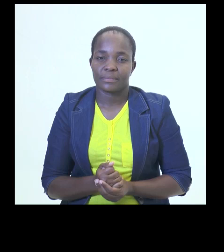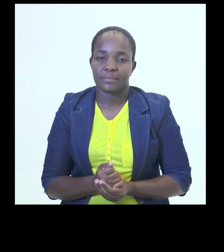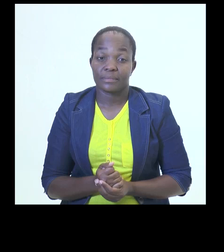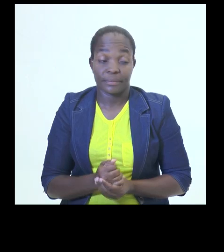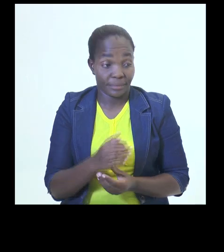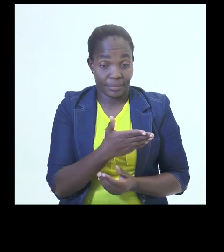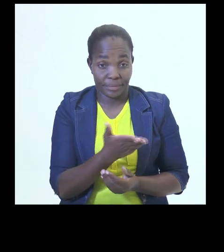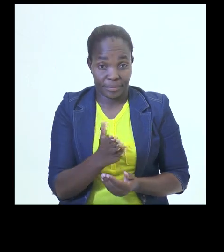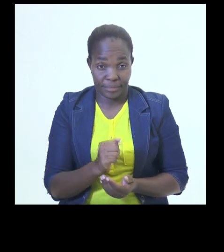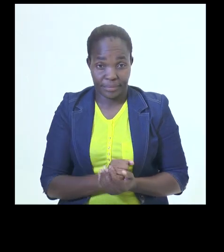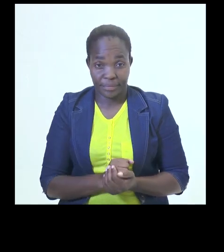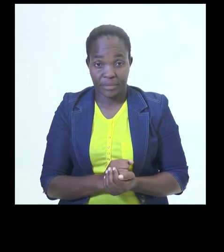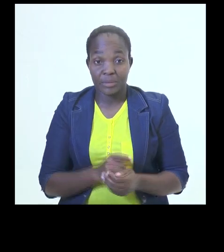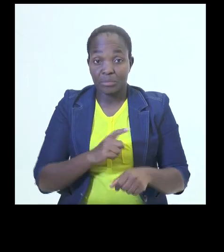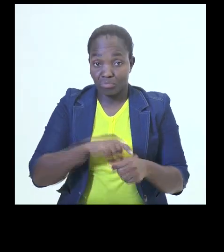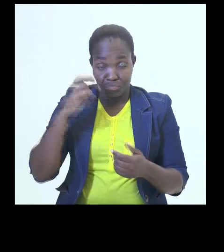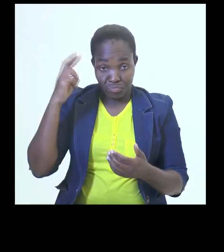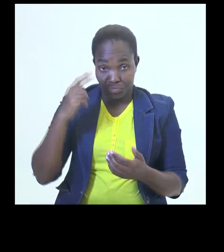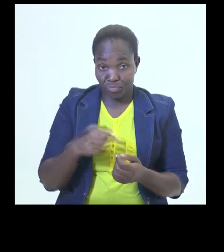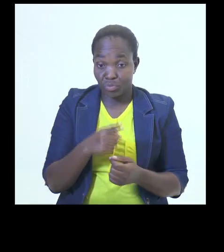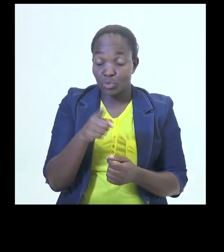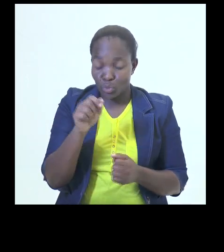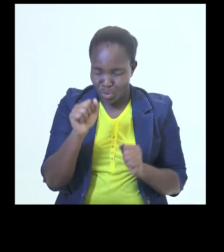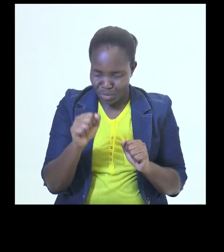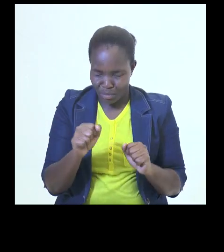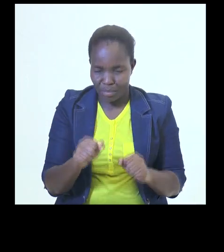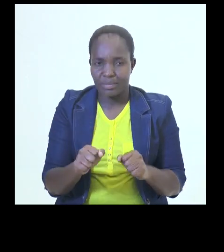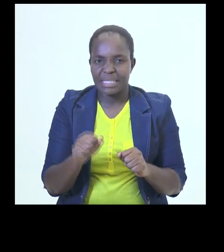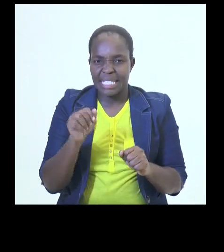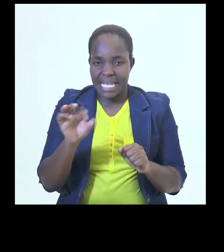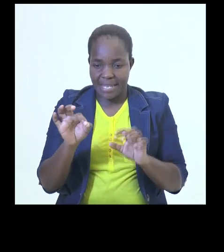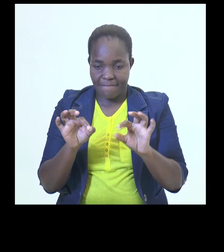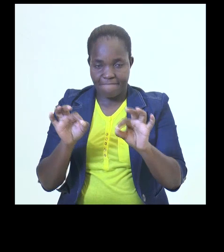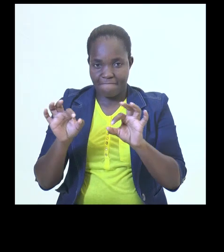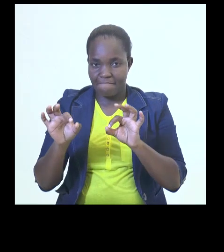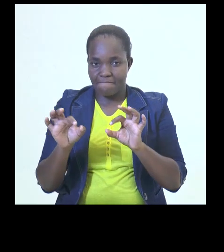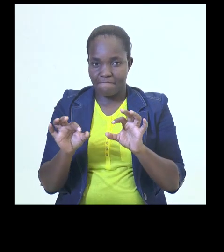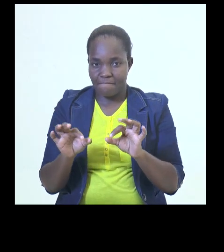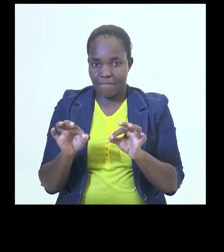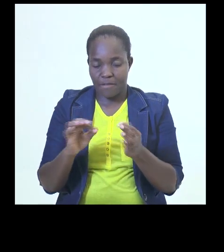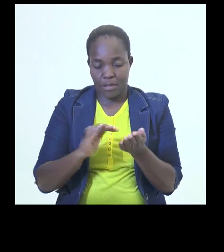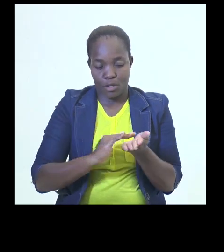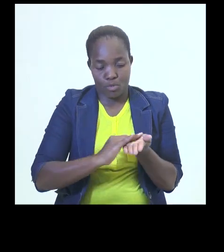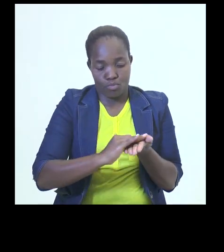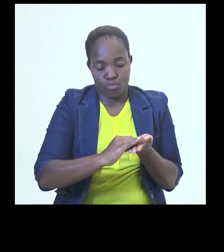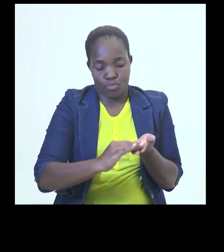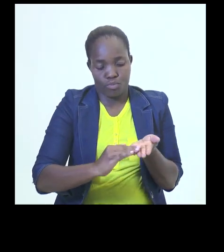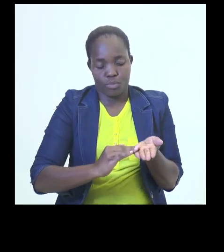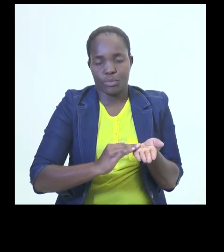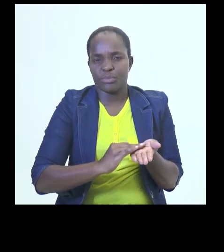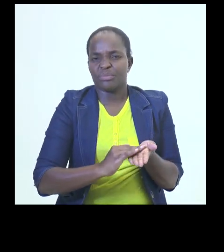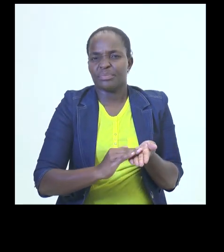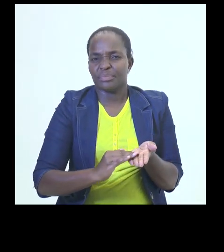Learners, for the exams, you are expected to be able to identify the external parts of the leaf. The